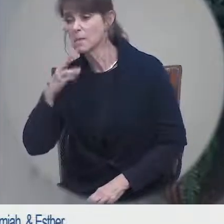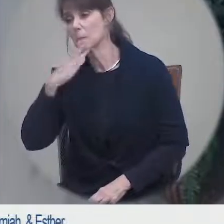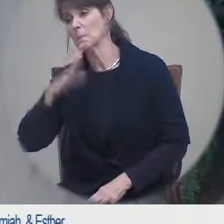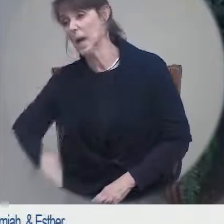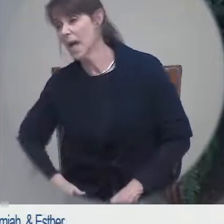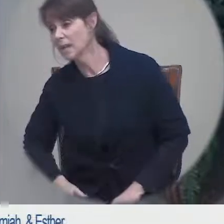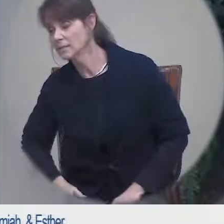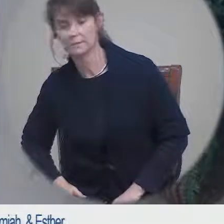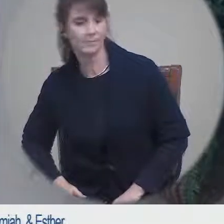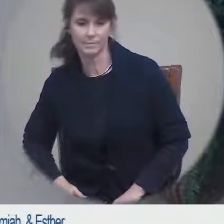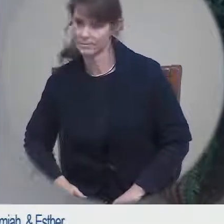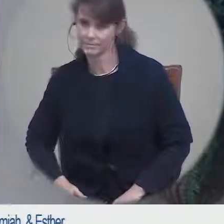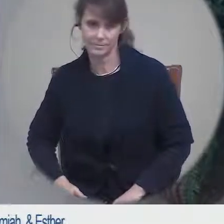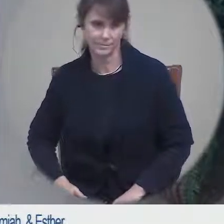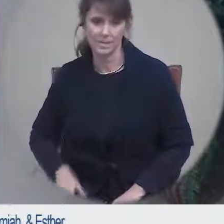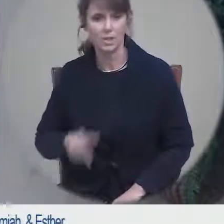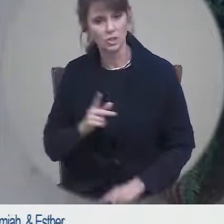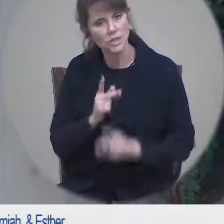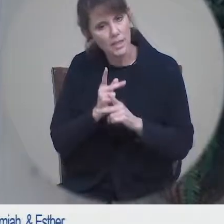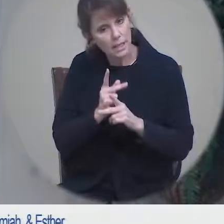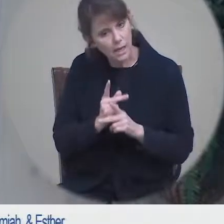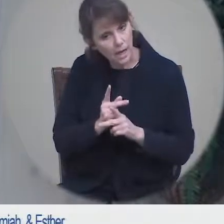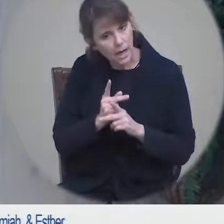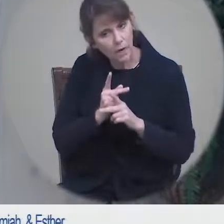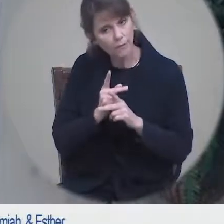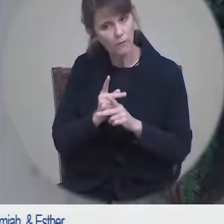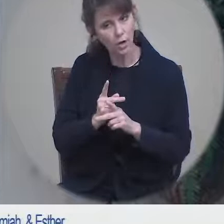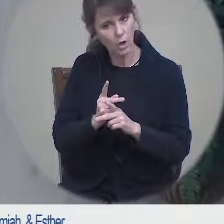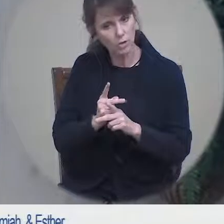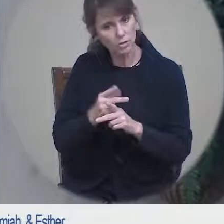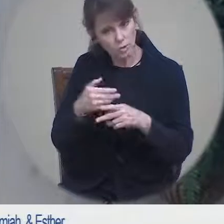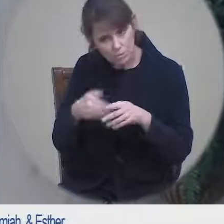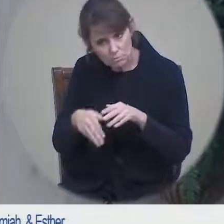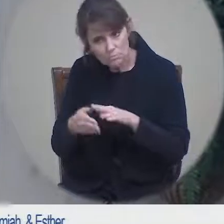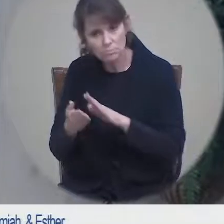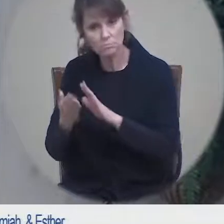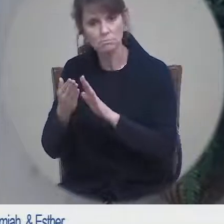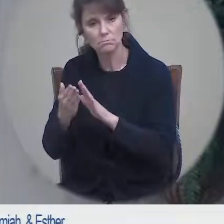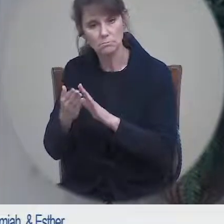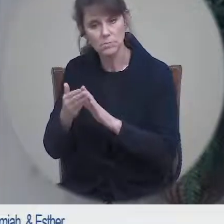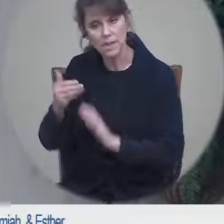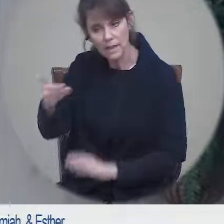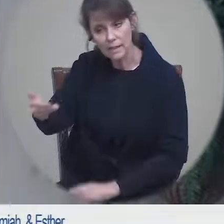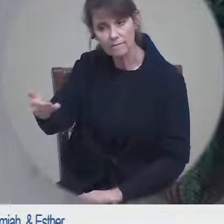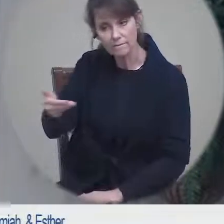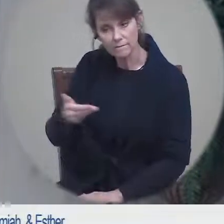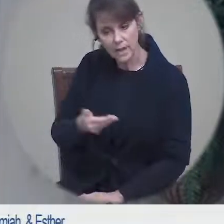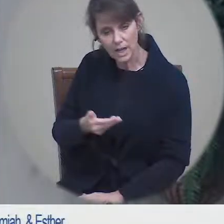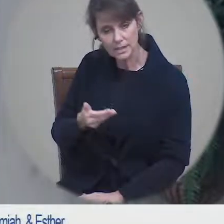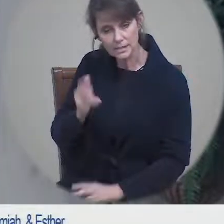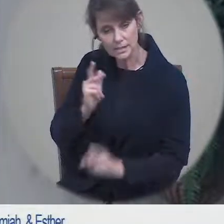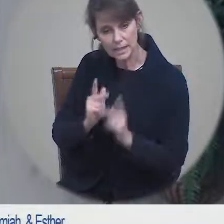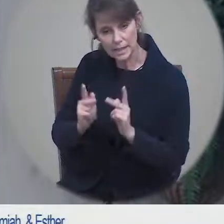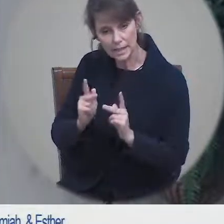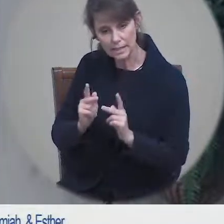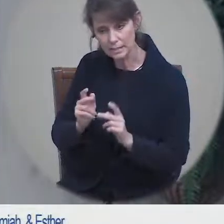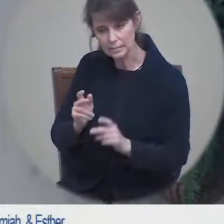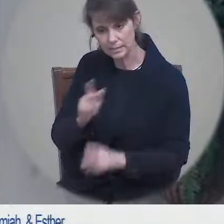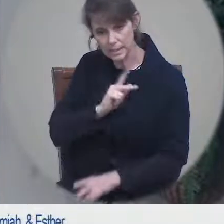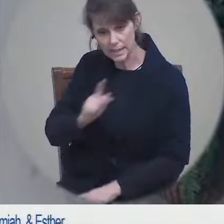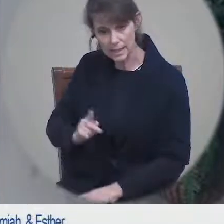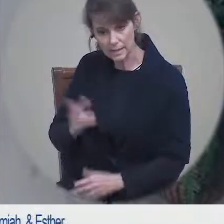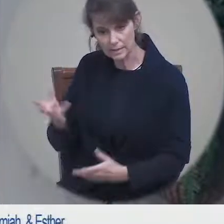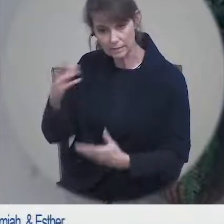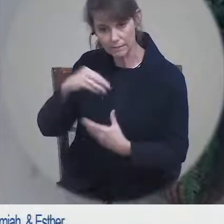She starts off by really inviting the king to participate in this conversation. In verse 3, "If I have